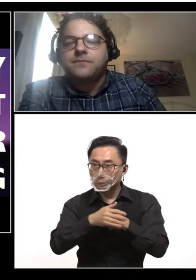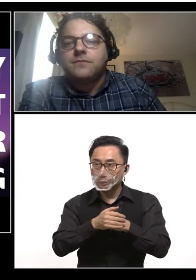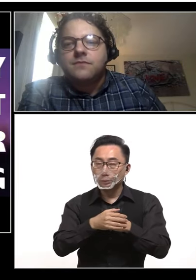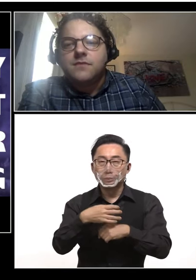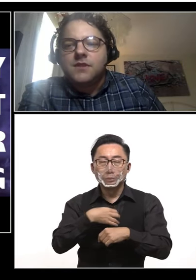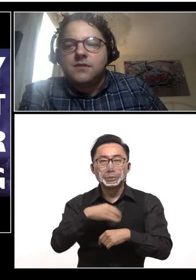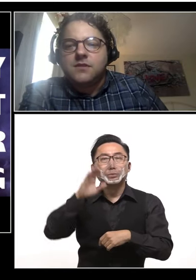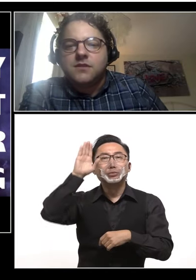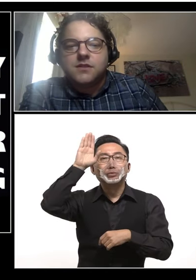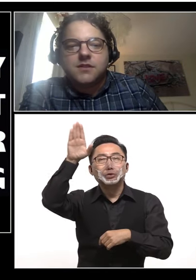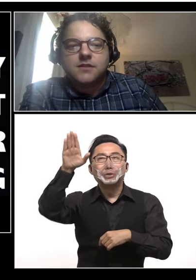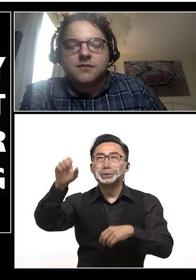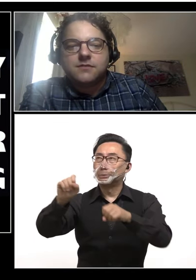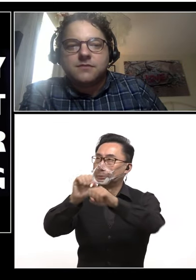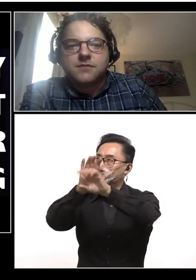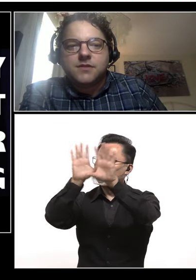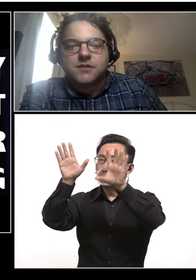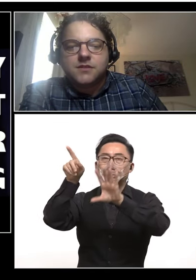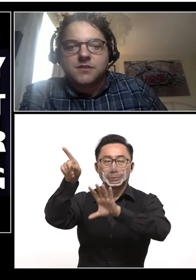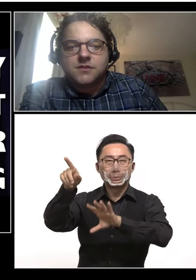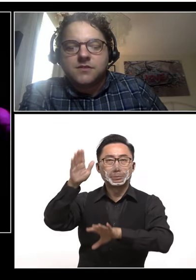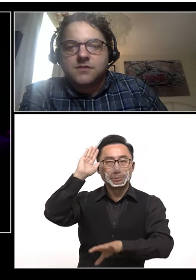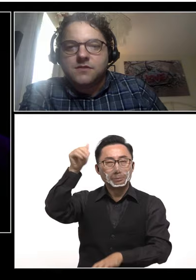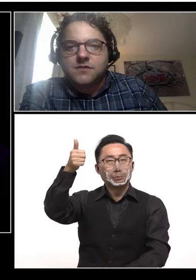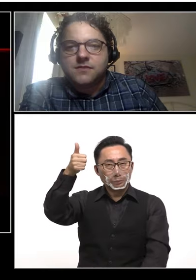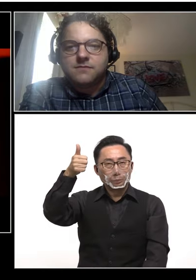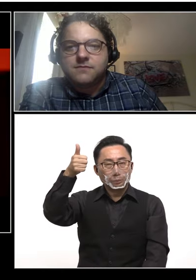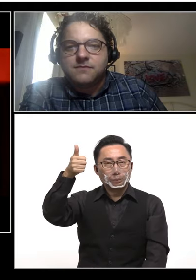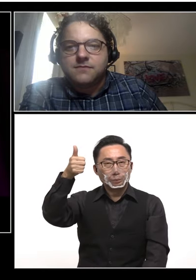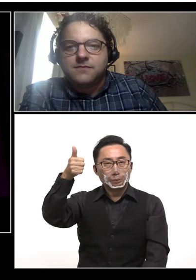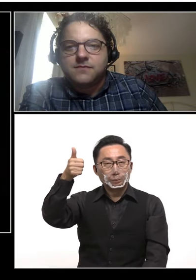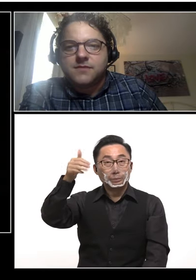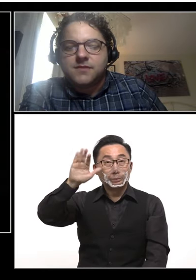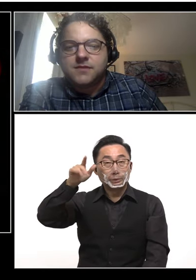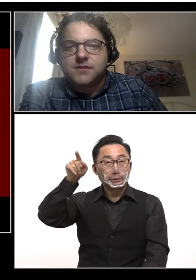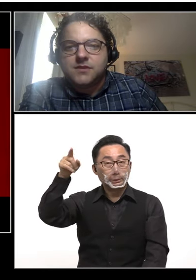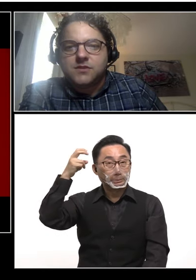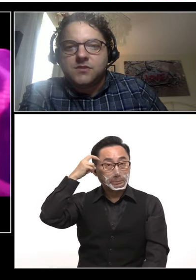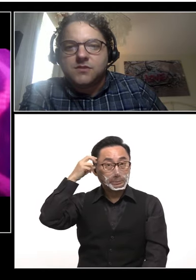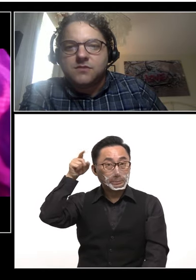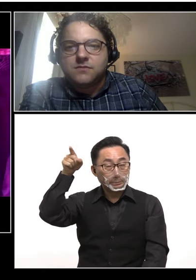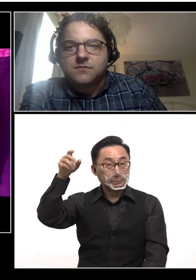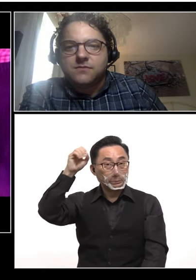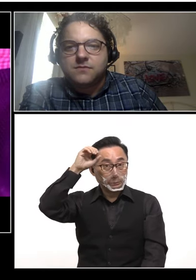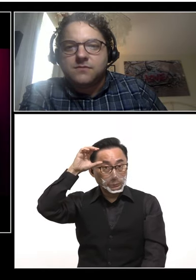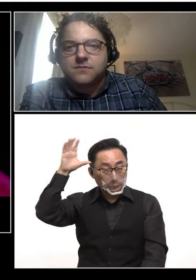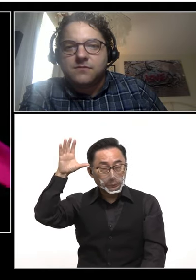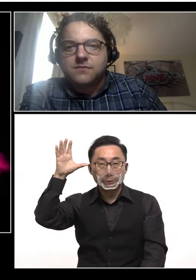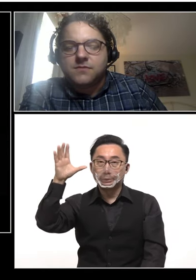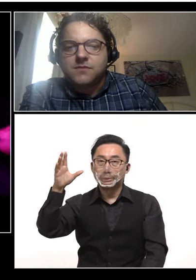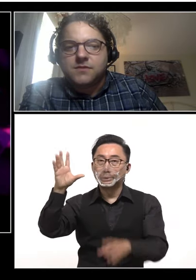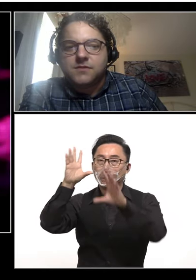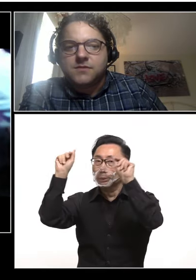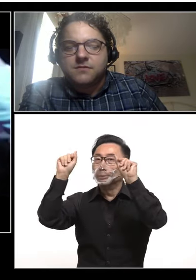A word they would not know for very long. No family, no hospital, no school,